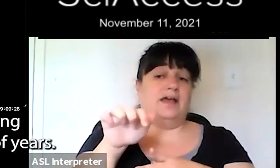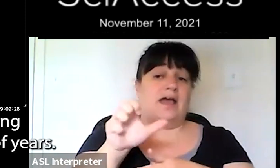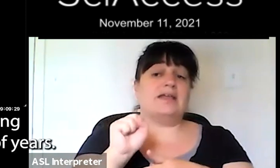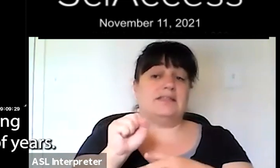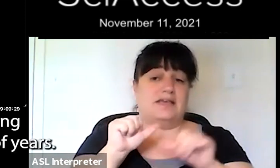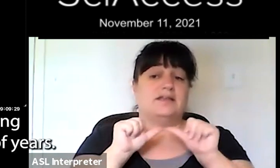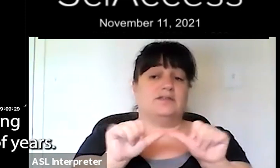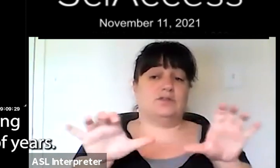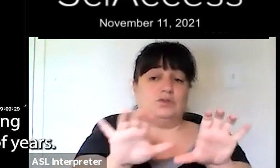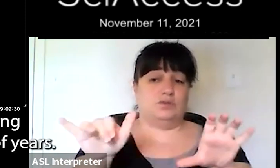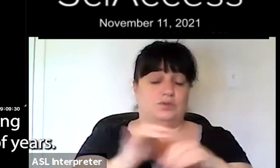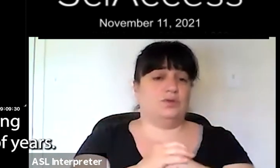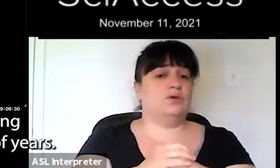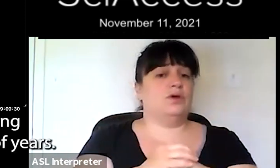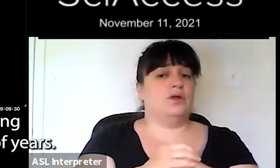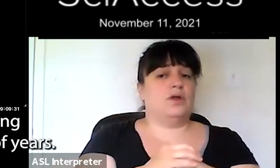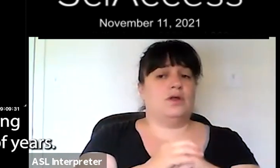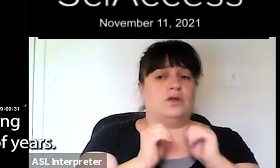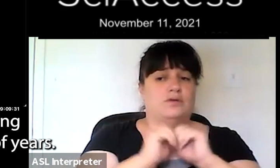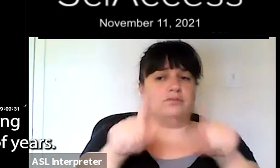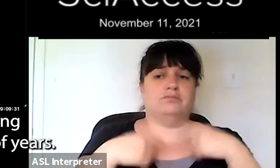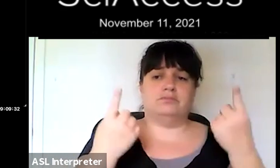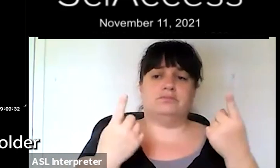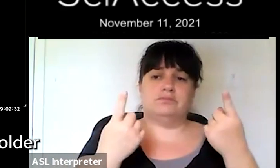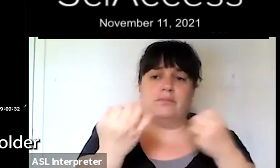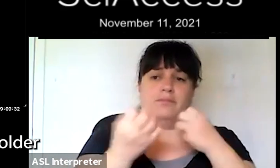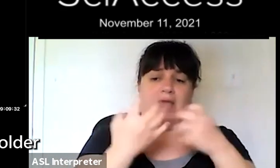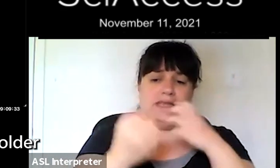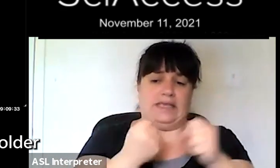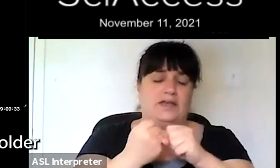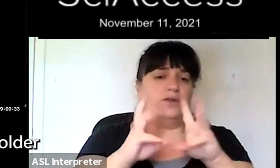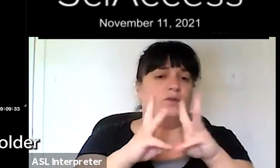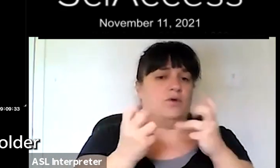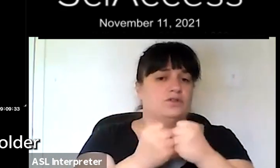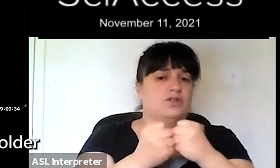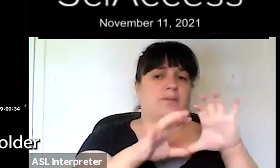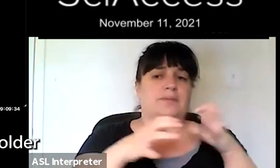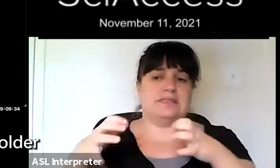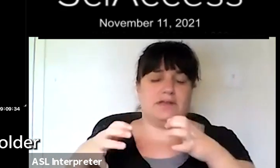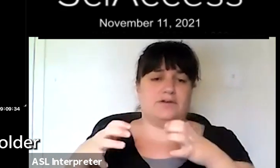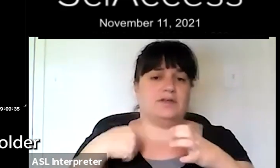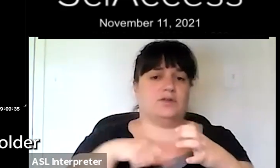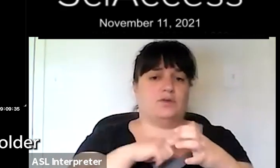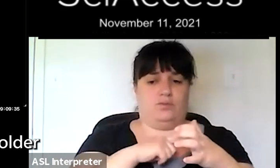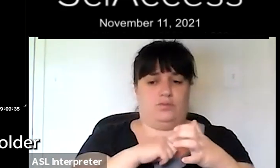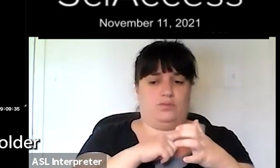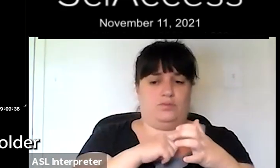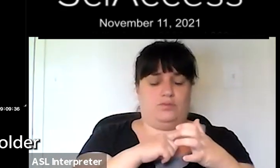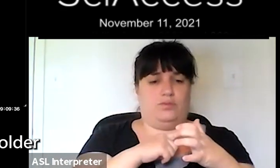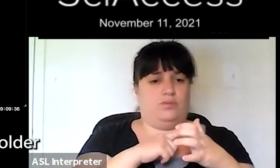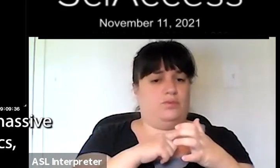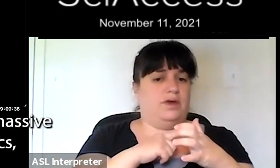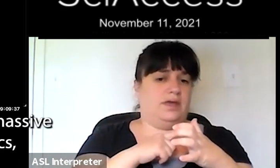do. Together over the series of years, the workshop series, we ran through existing and